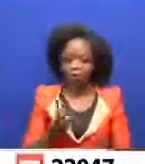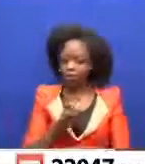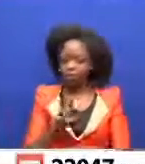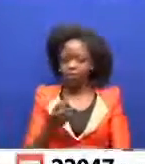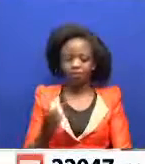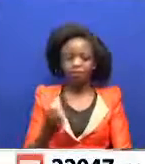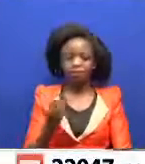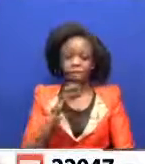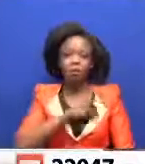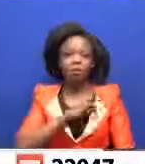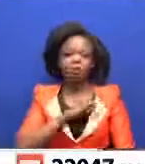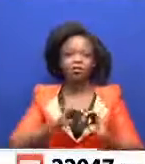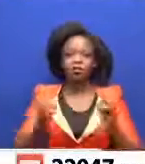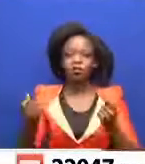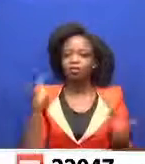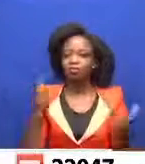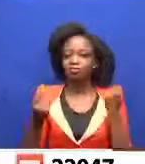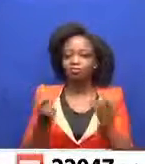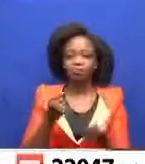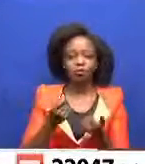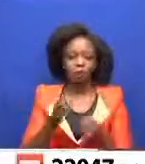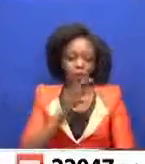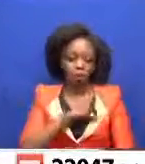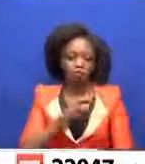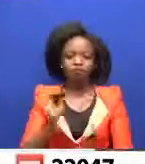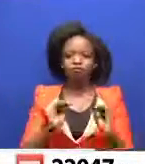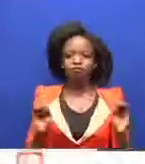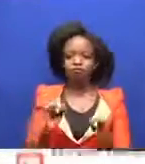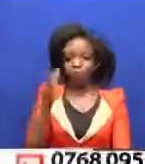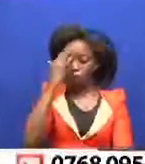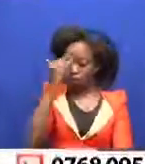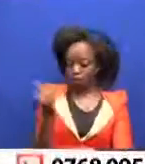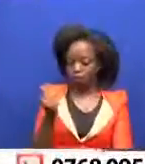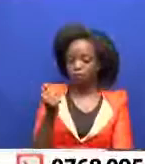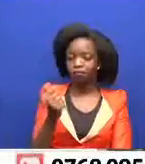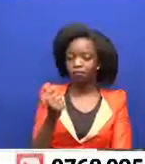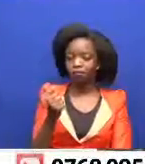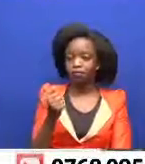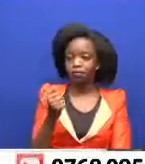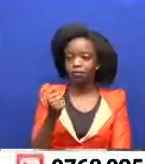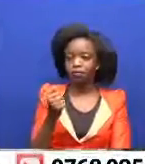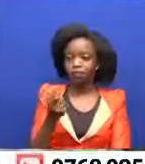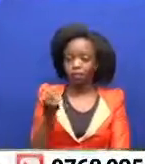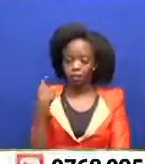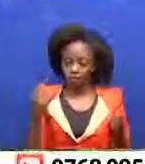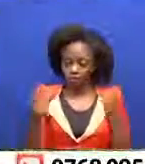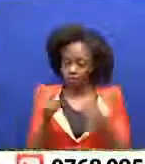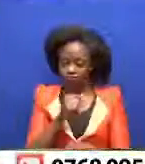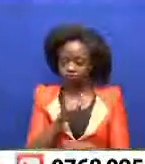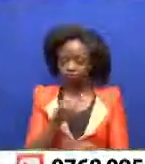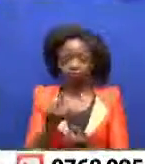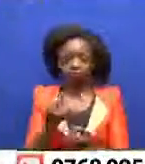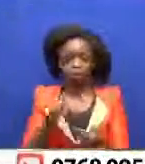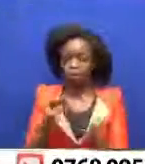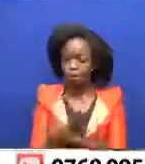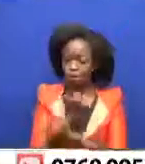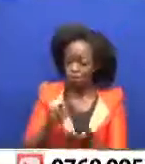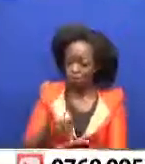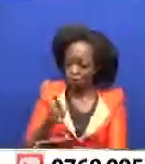majani, ni hasara peke yake. Kwa sababu huyo majani haiwezi kulipia mtoto balance